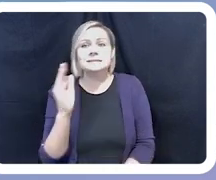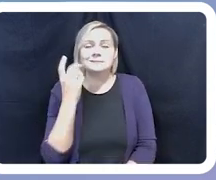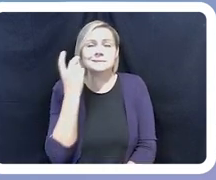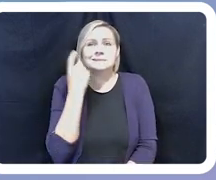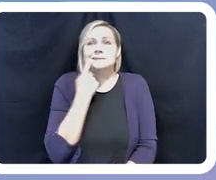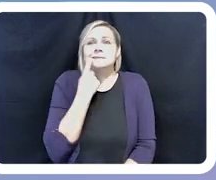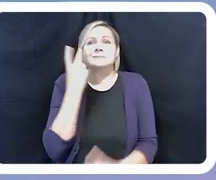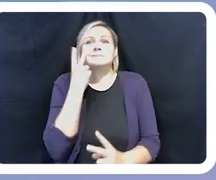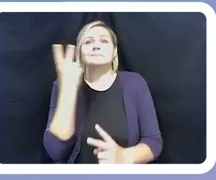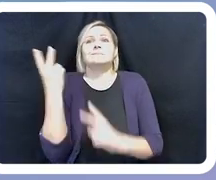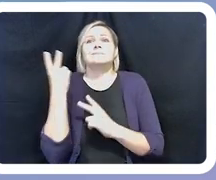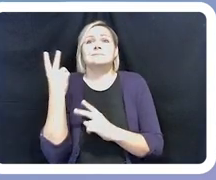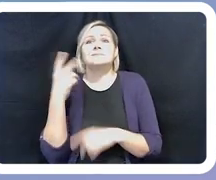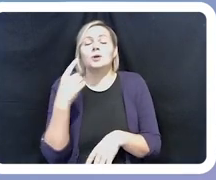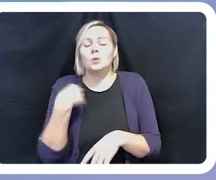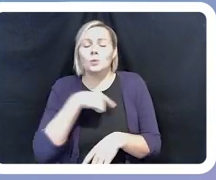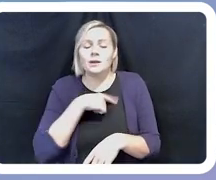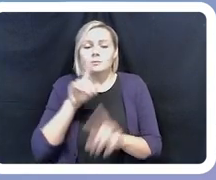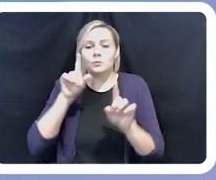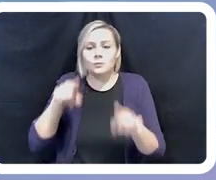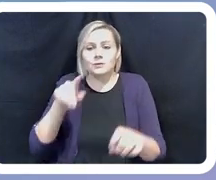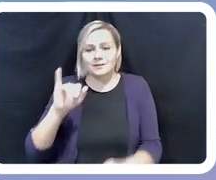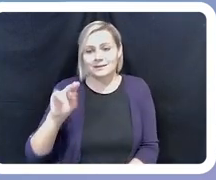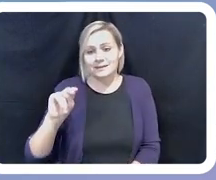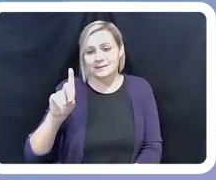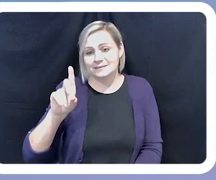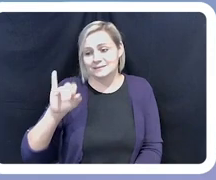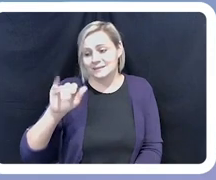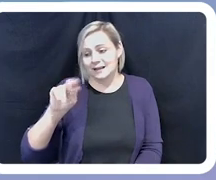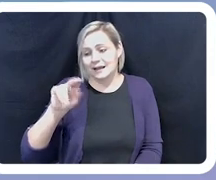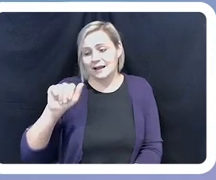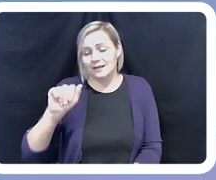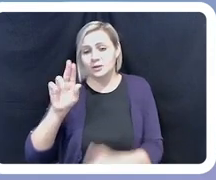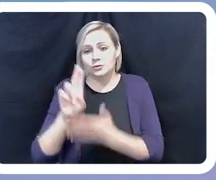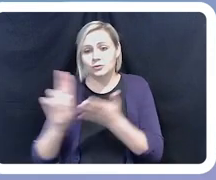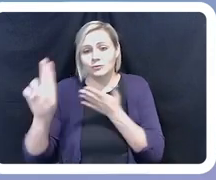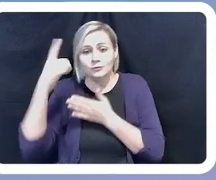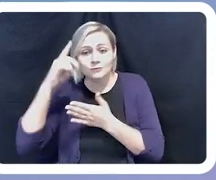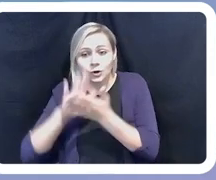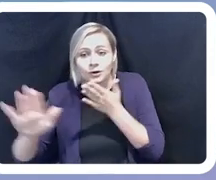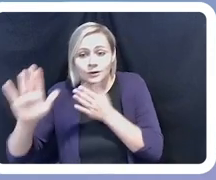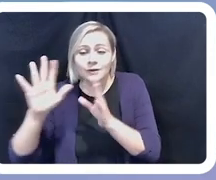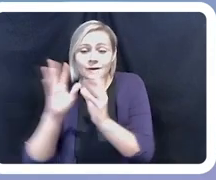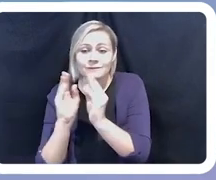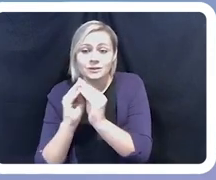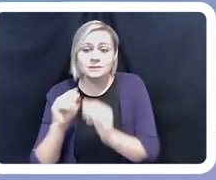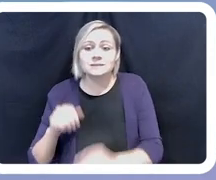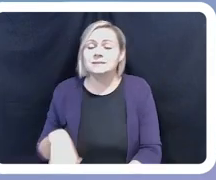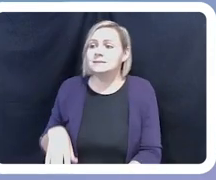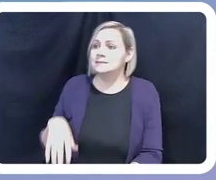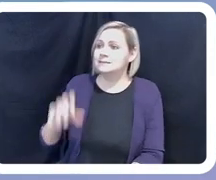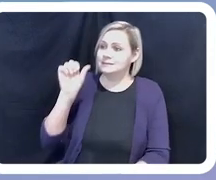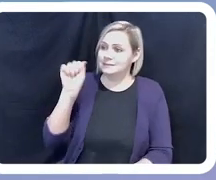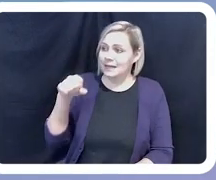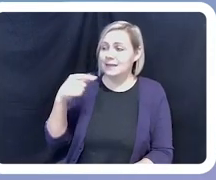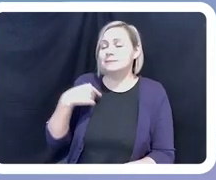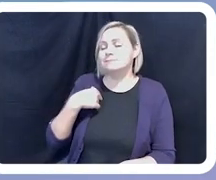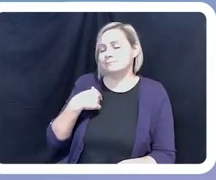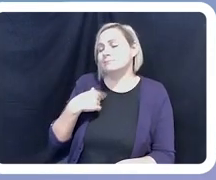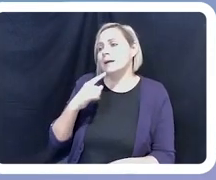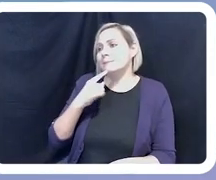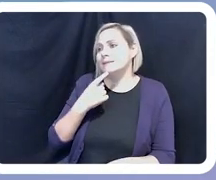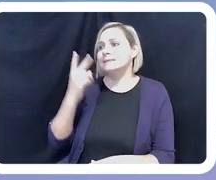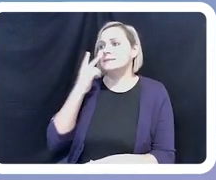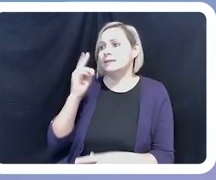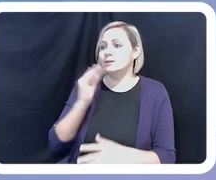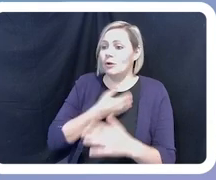just yesterday, we were at the Indiana University for conference. I know, and while I miss seeing all of our